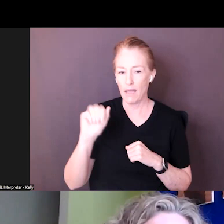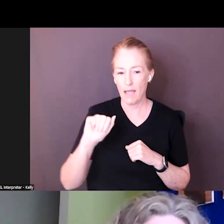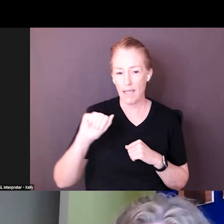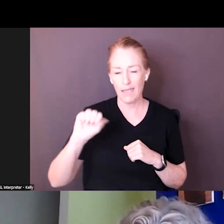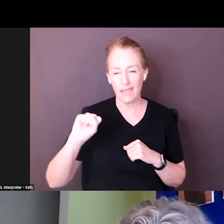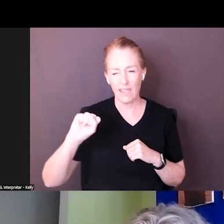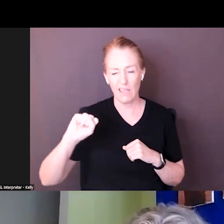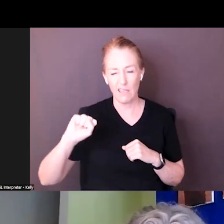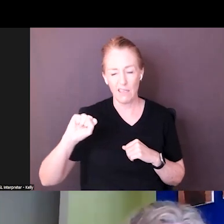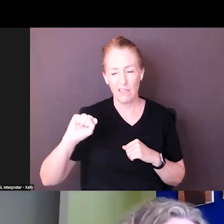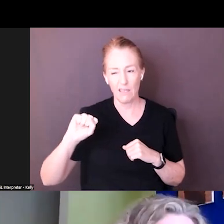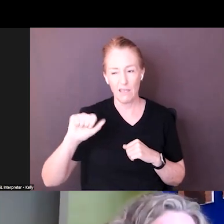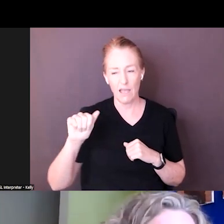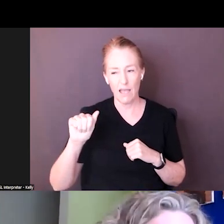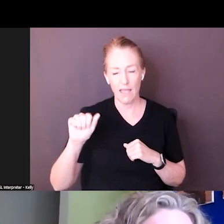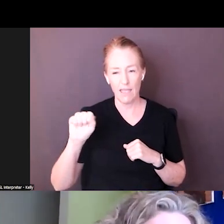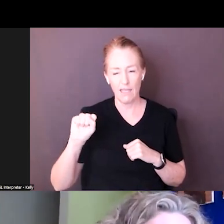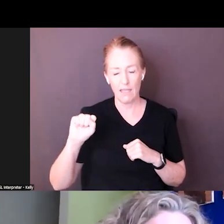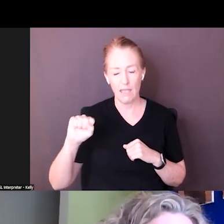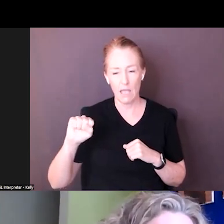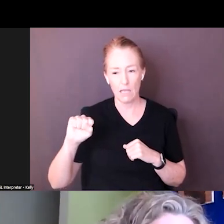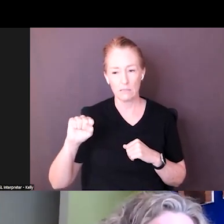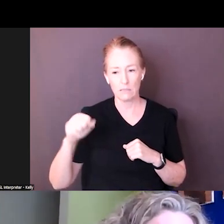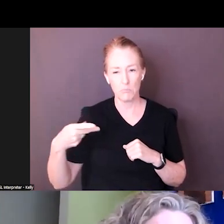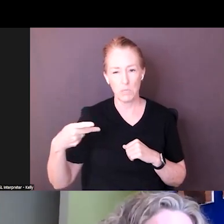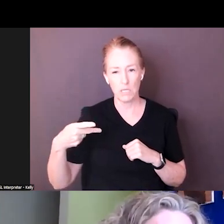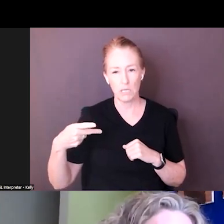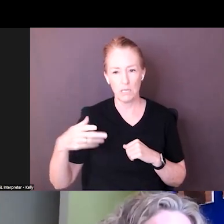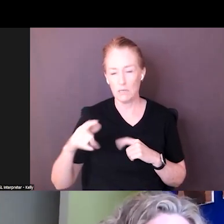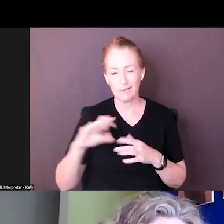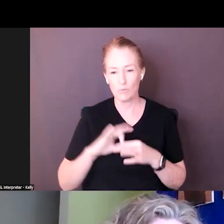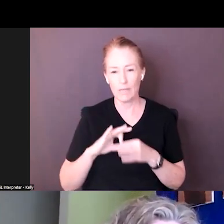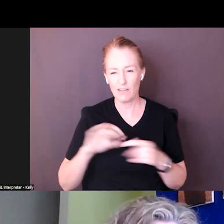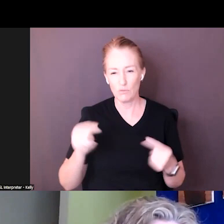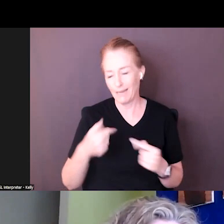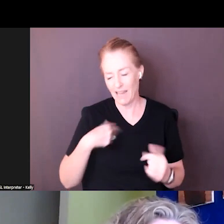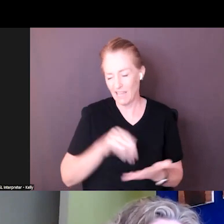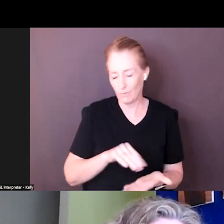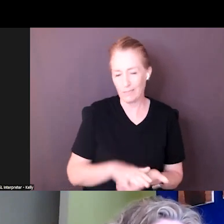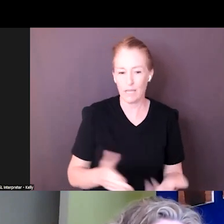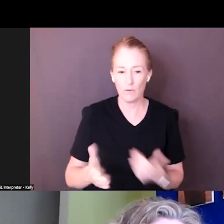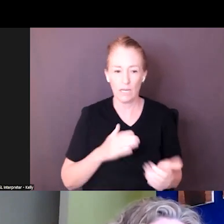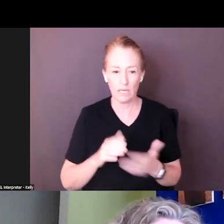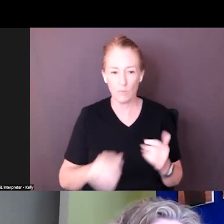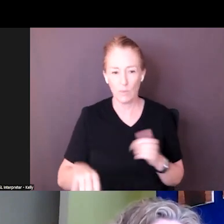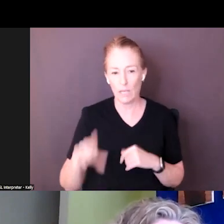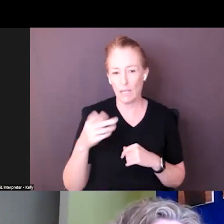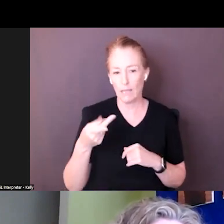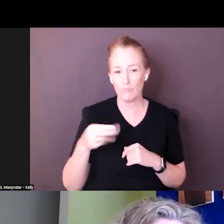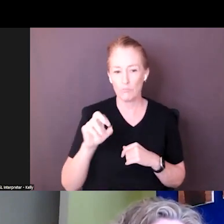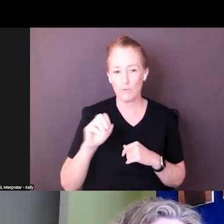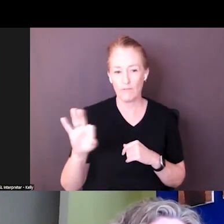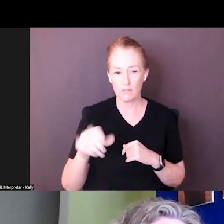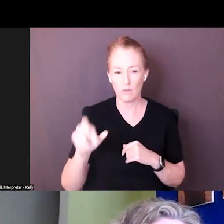to the, I had it written down, but it has to do with pain. And that's Professor Rory O'Connor and Dr.